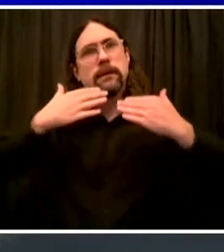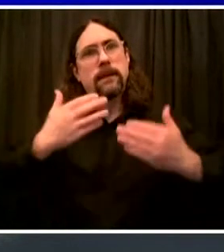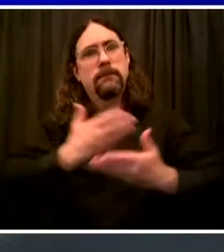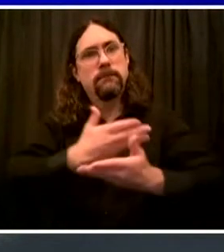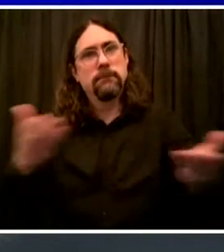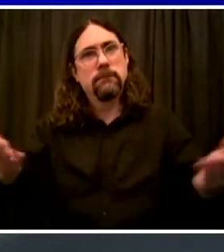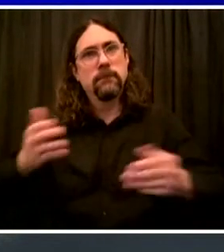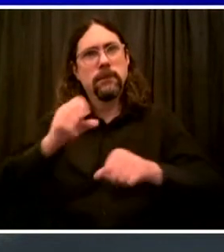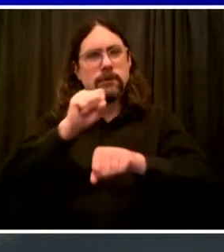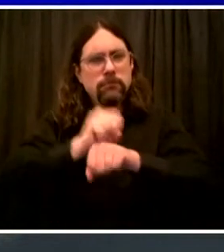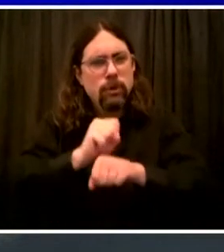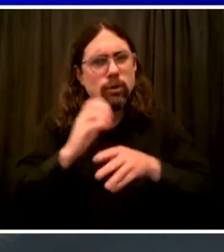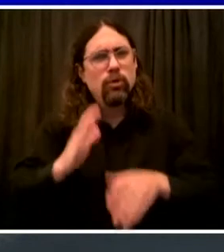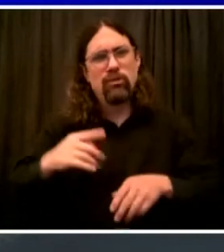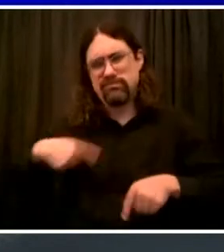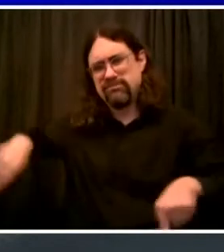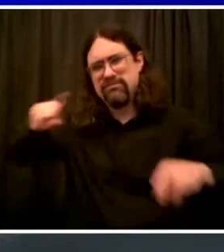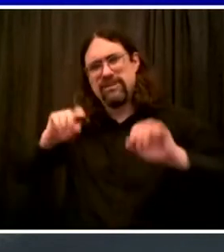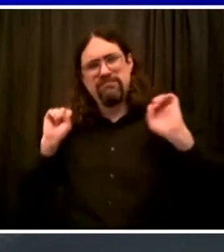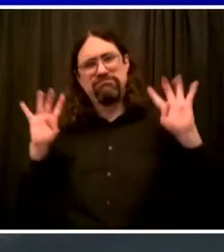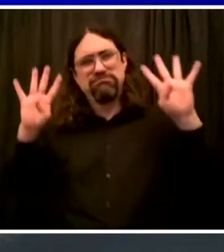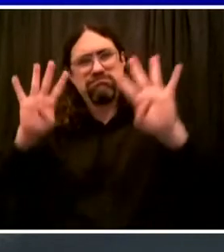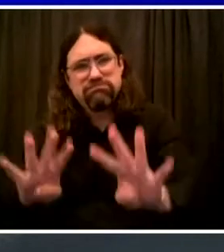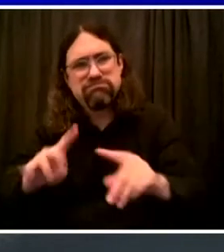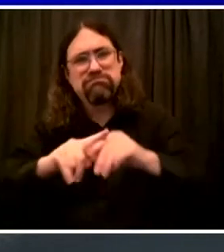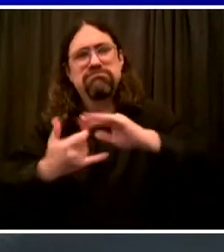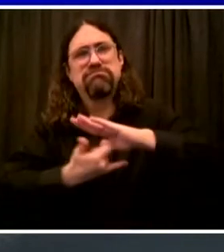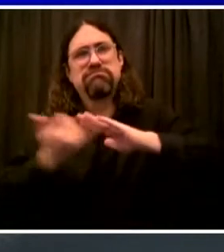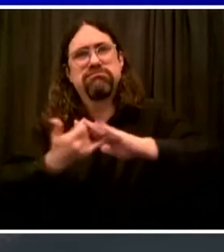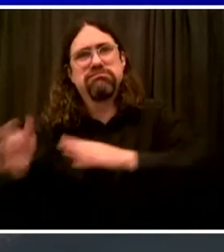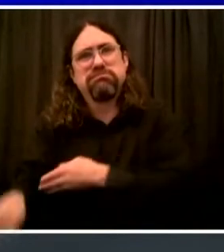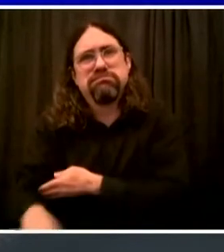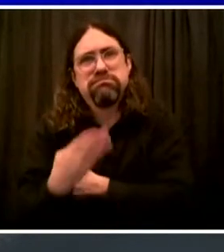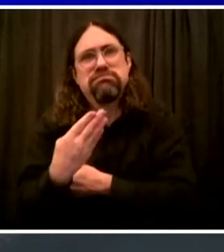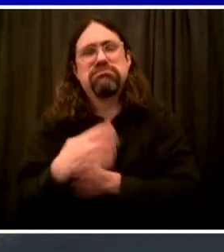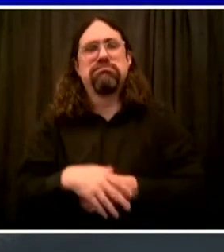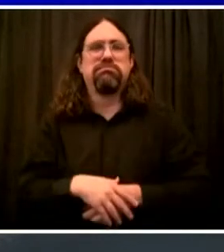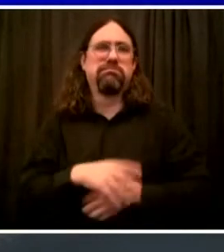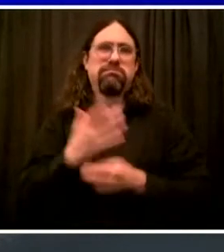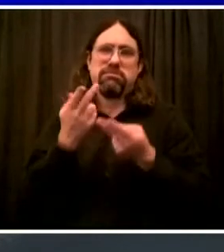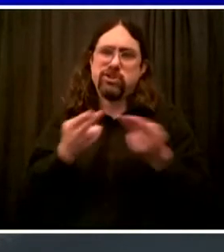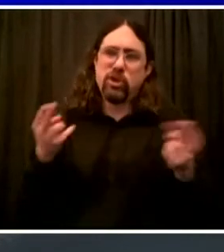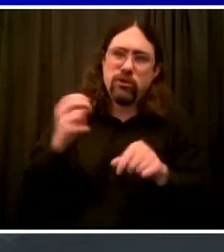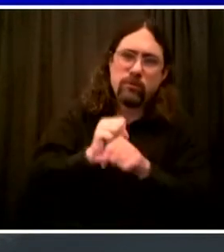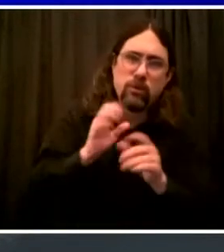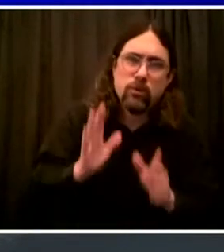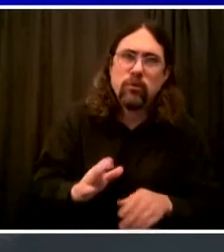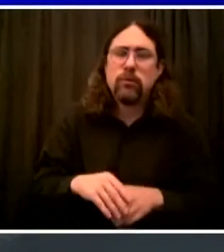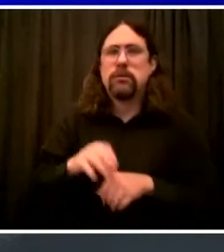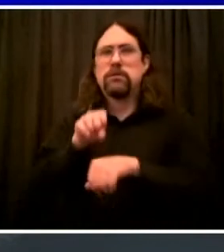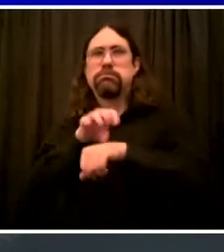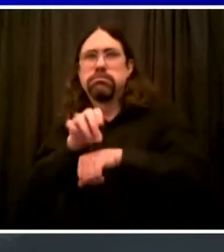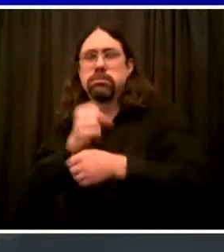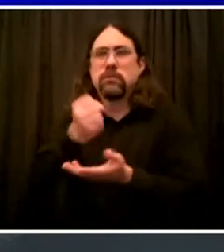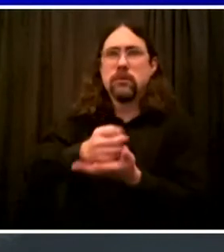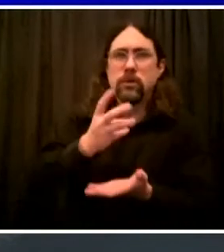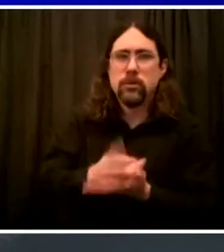who do this homeless outreach work, who are trained for it, who do it as a deep form of public service. It's not